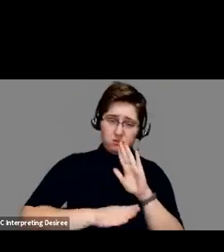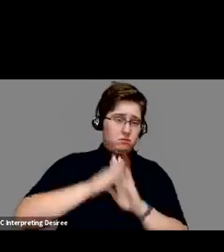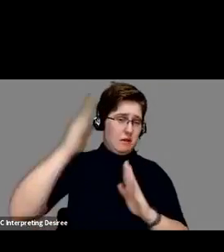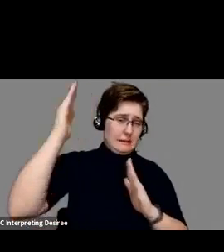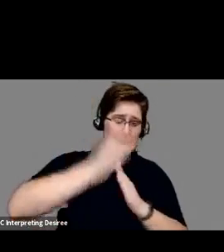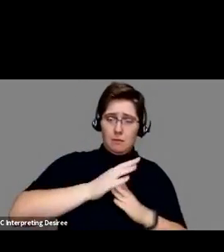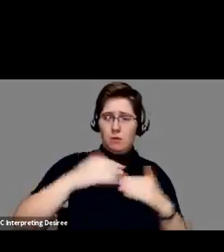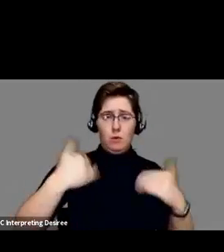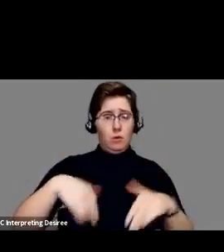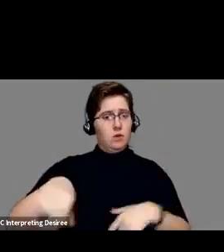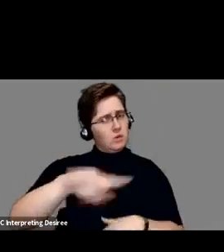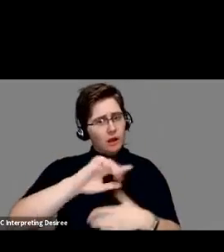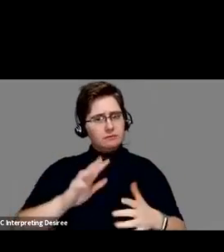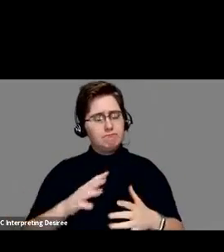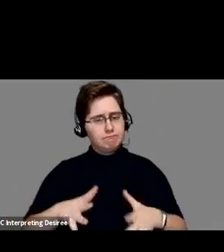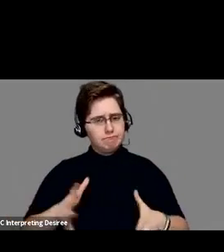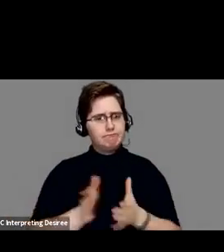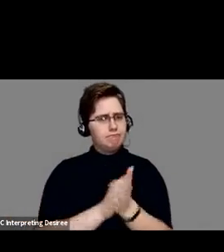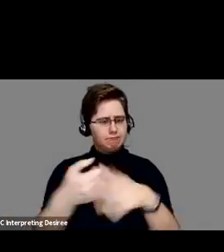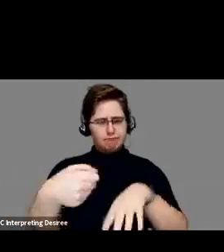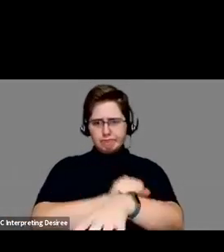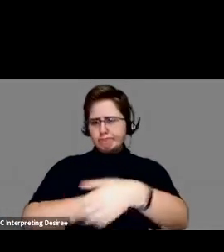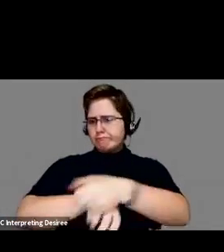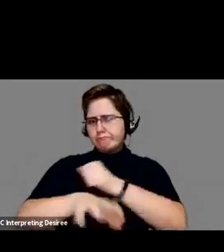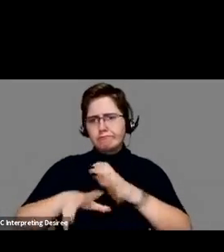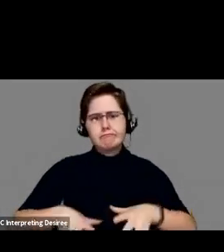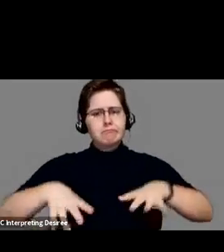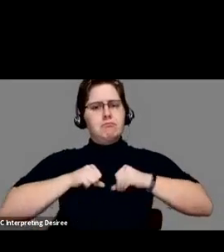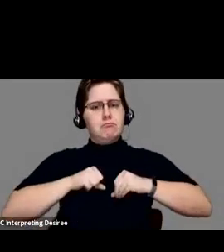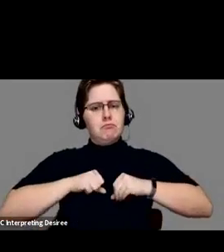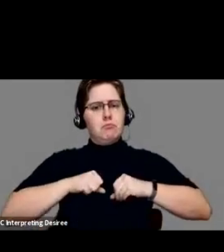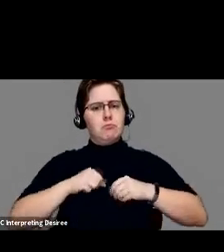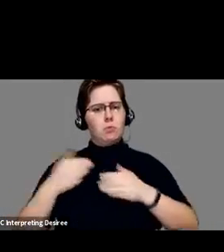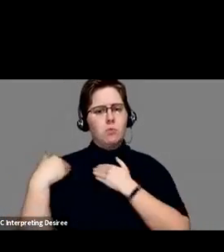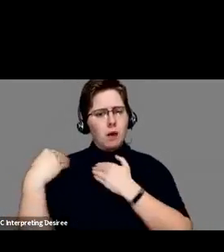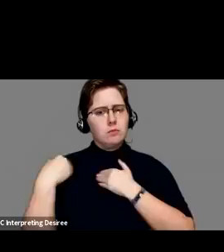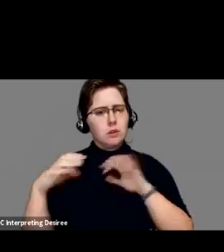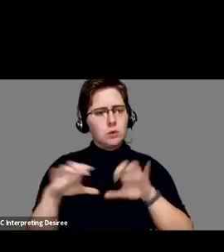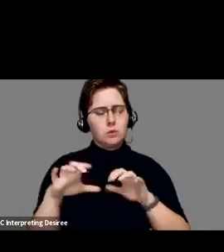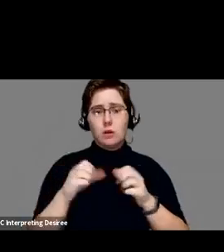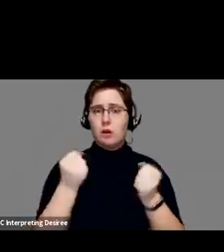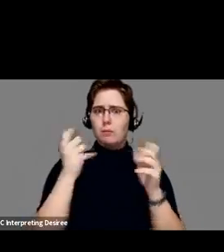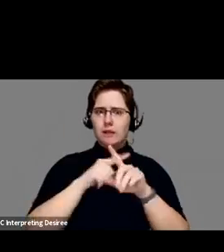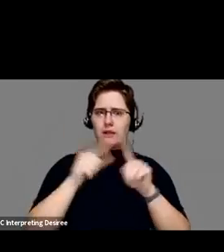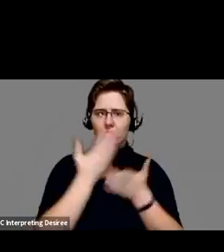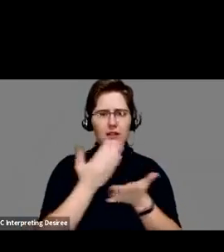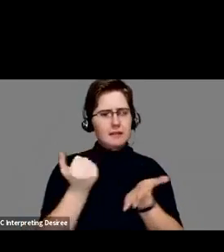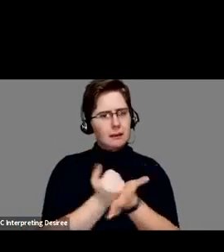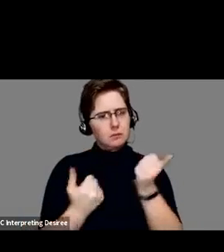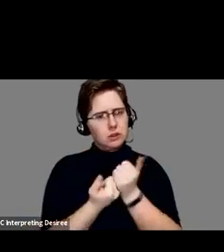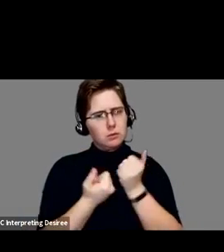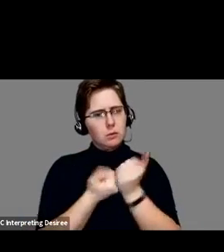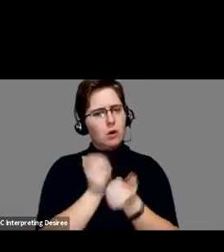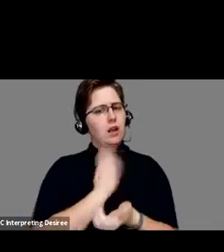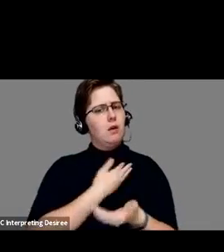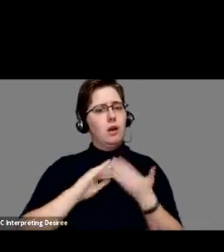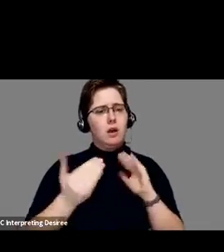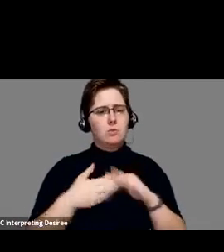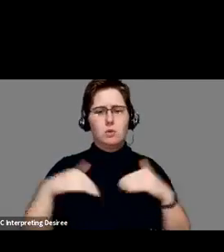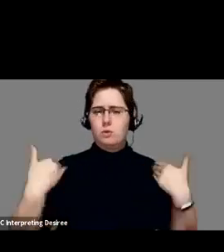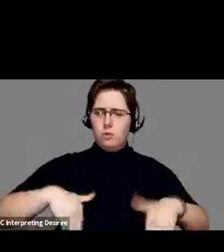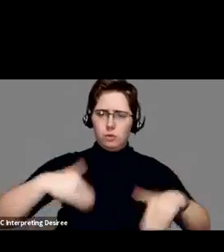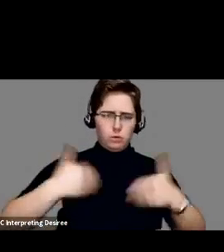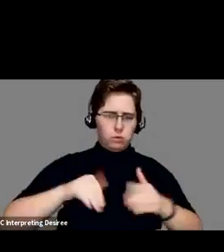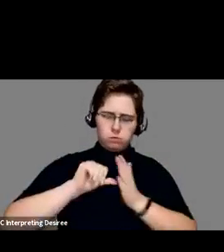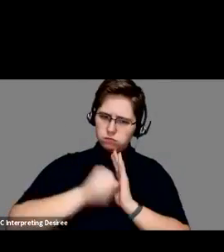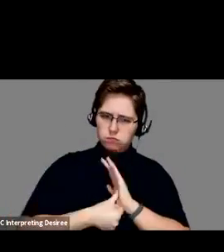stepped up in an extraordinary way to do a number of different things that help support our hospitals. So